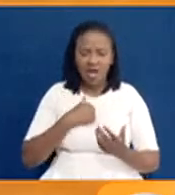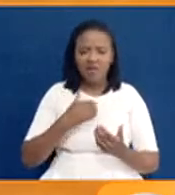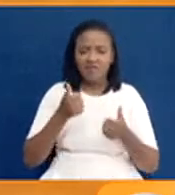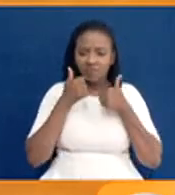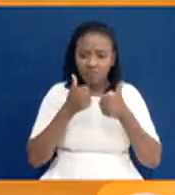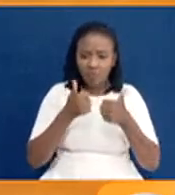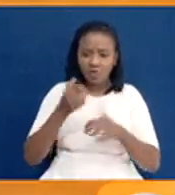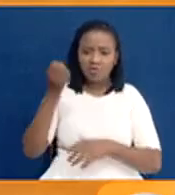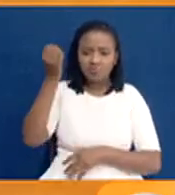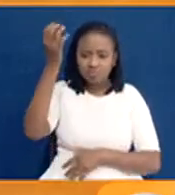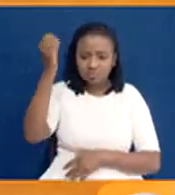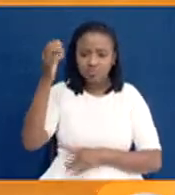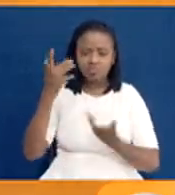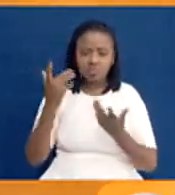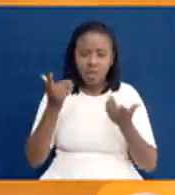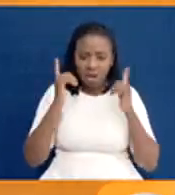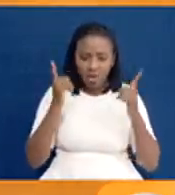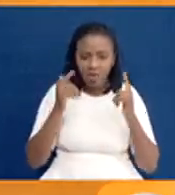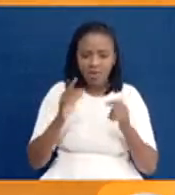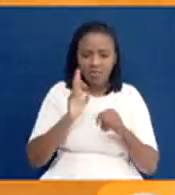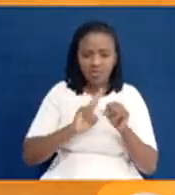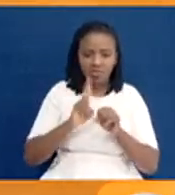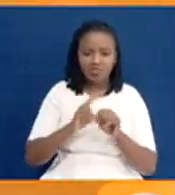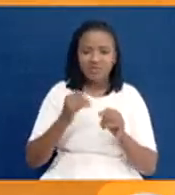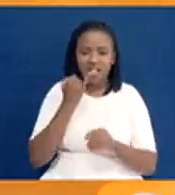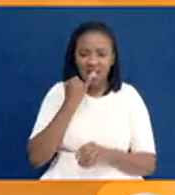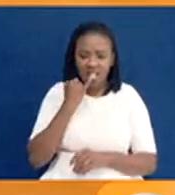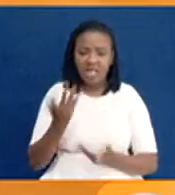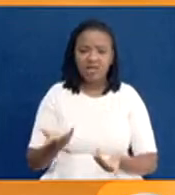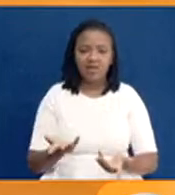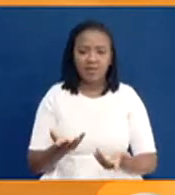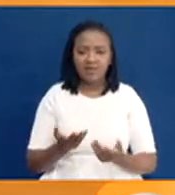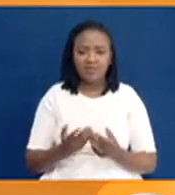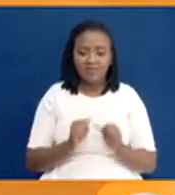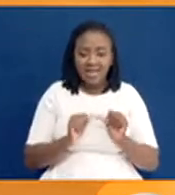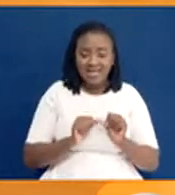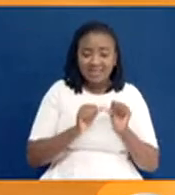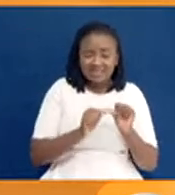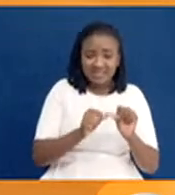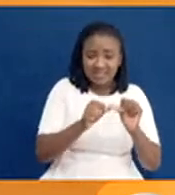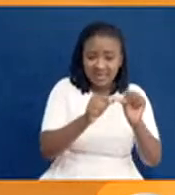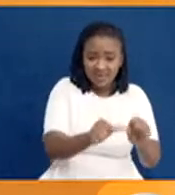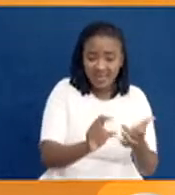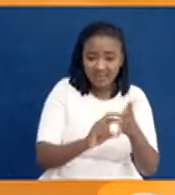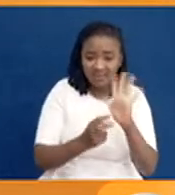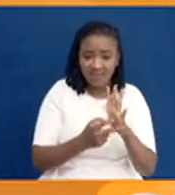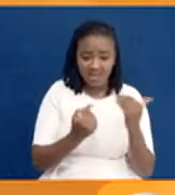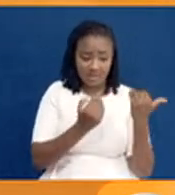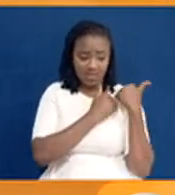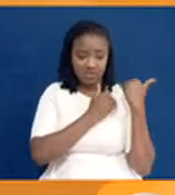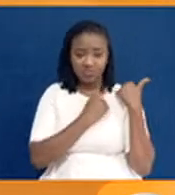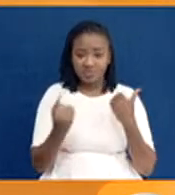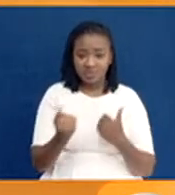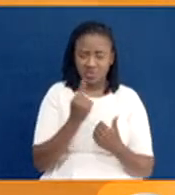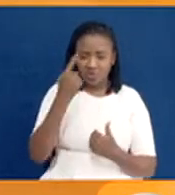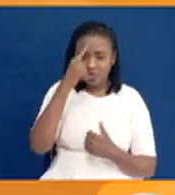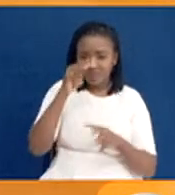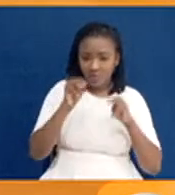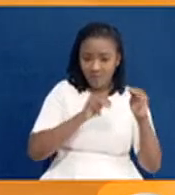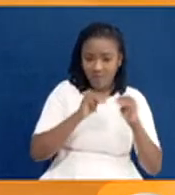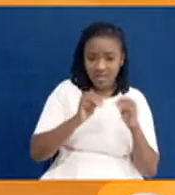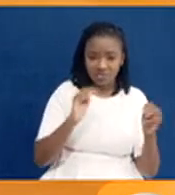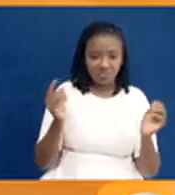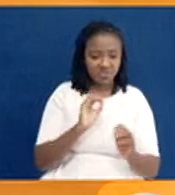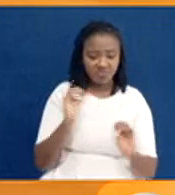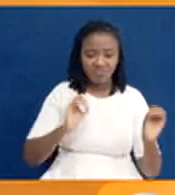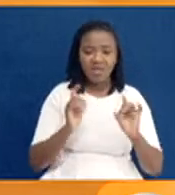energy-driven, e-mobile trucks. Sustainability is not solely the responsibility of management, but a